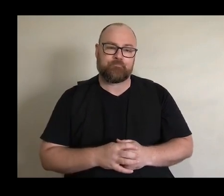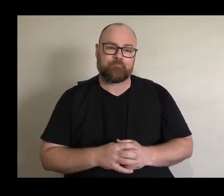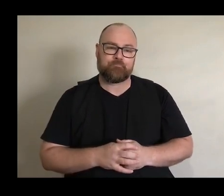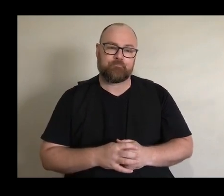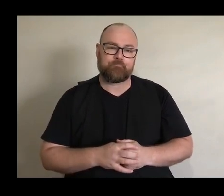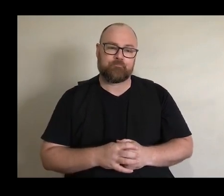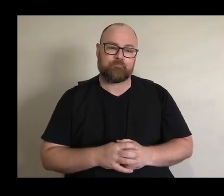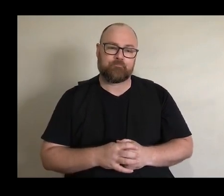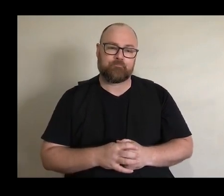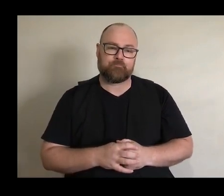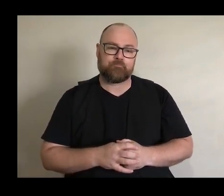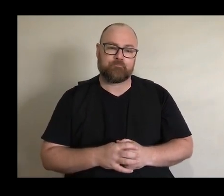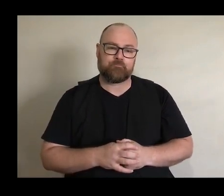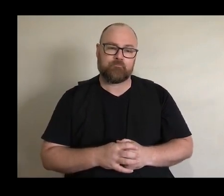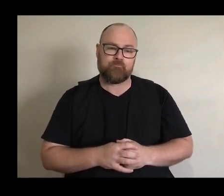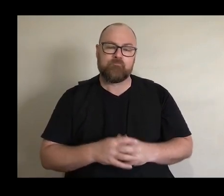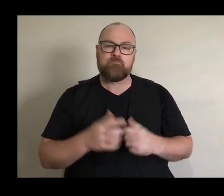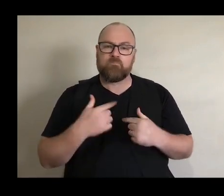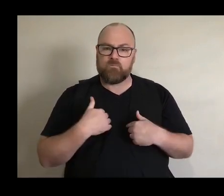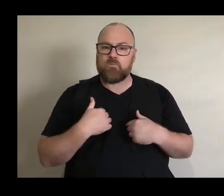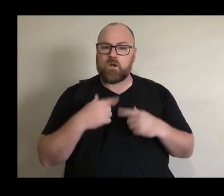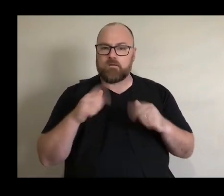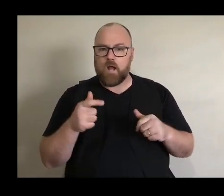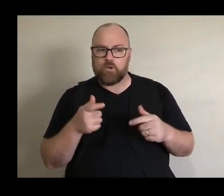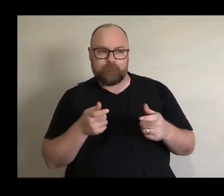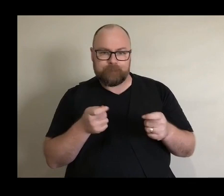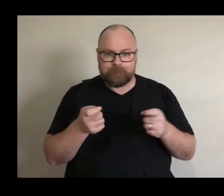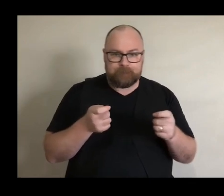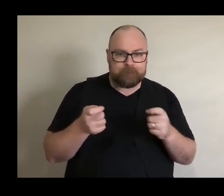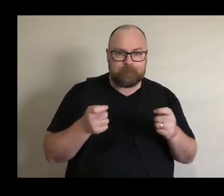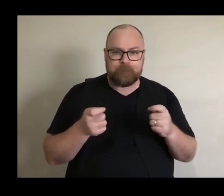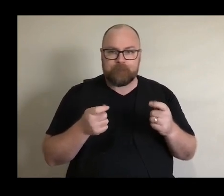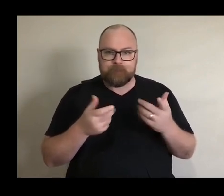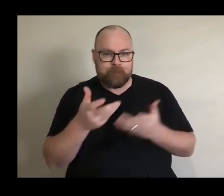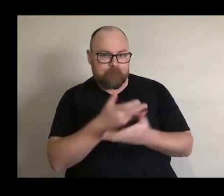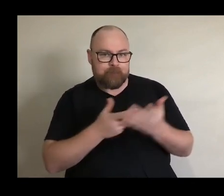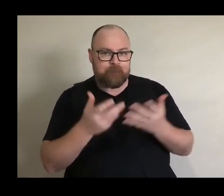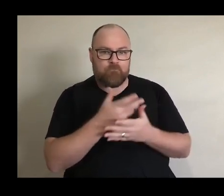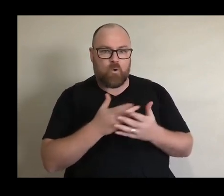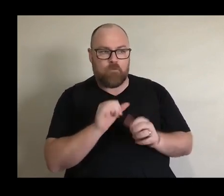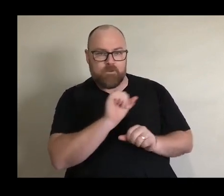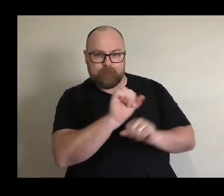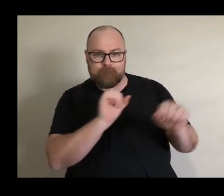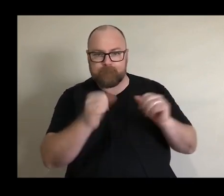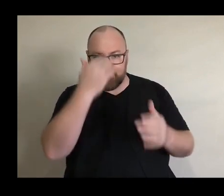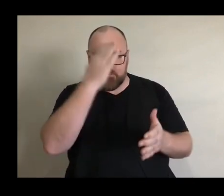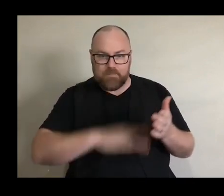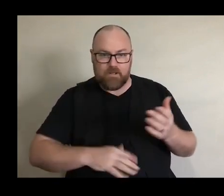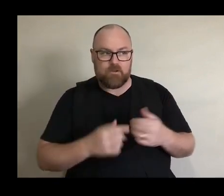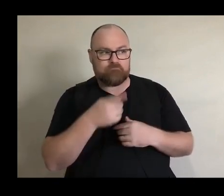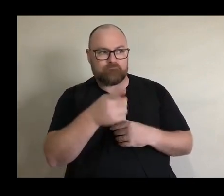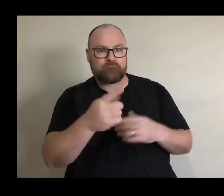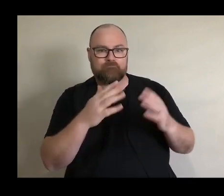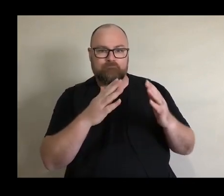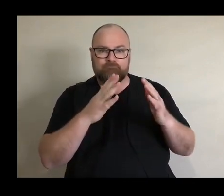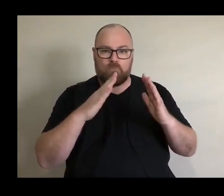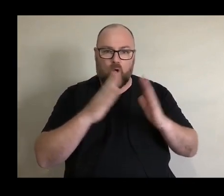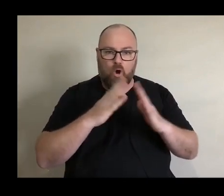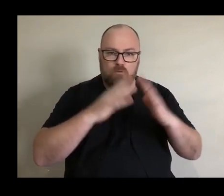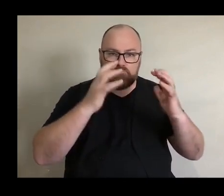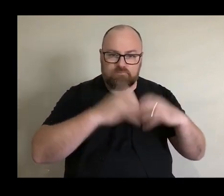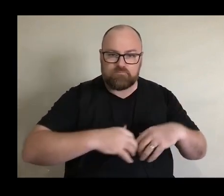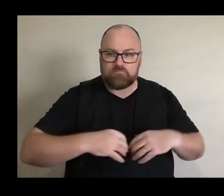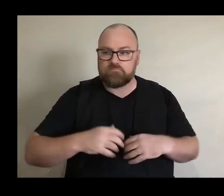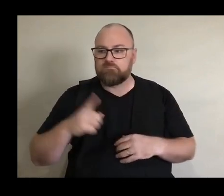And in sort of beginning to mediate a lot of conversations around these experiences, people losing their homes, and for Indigenous